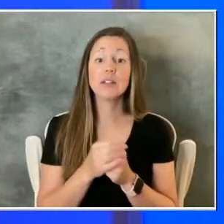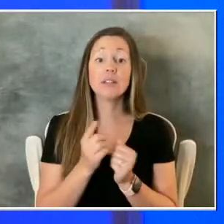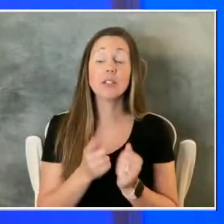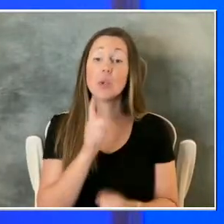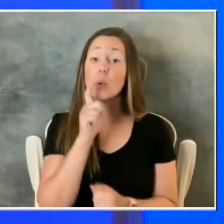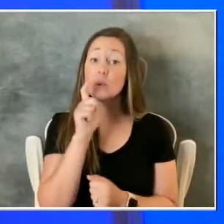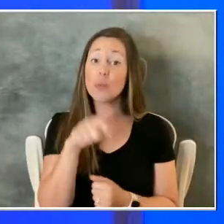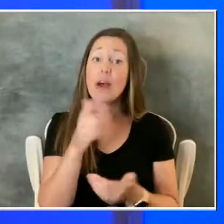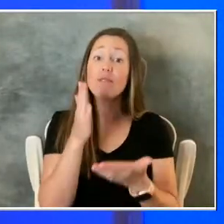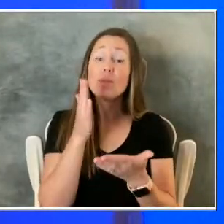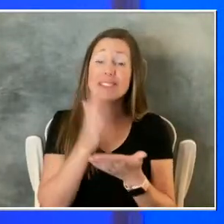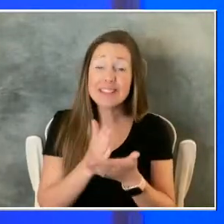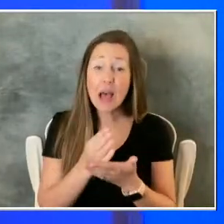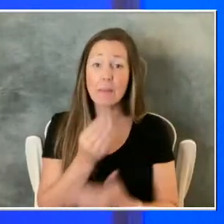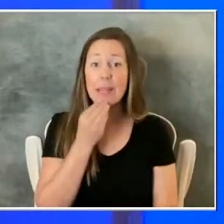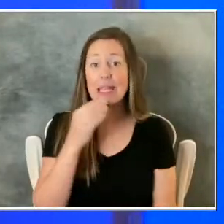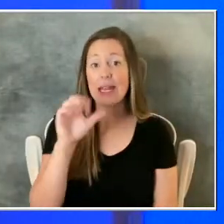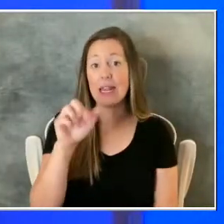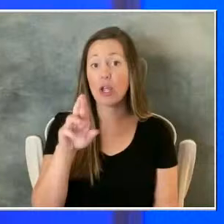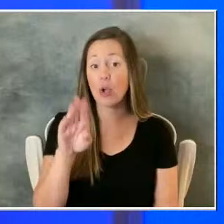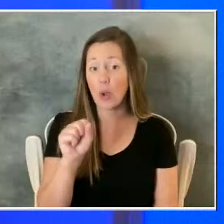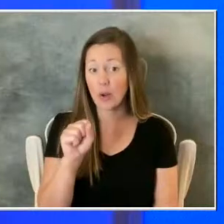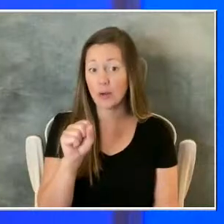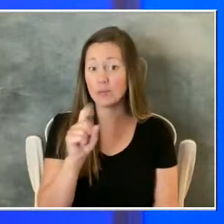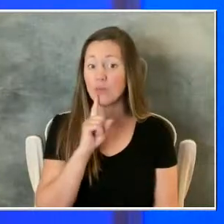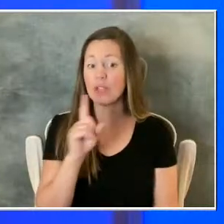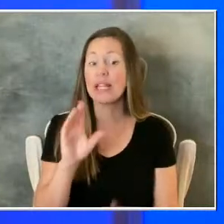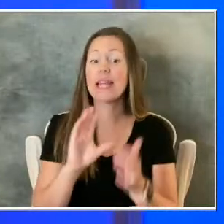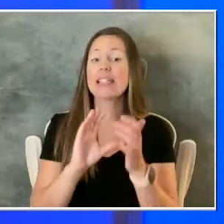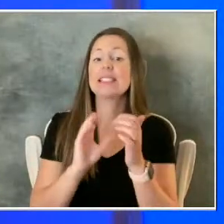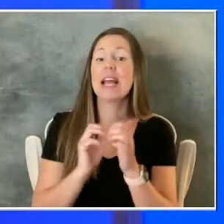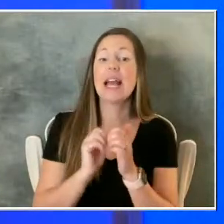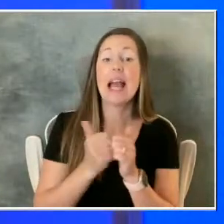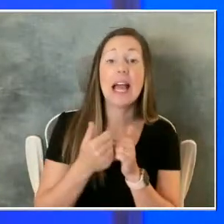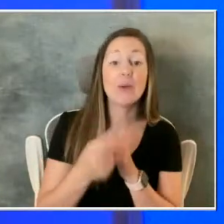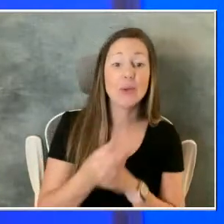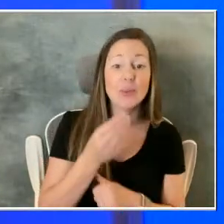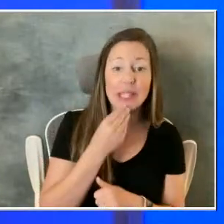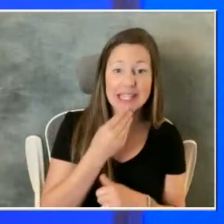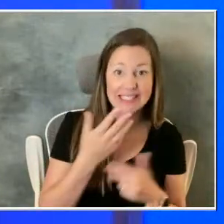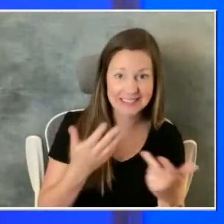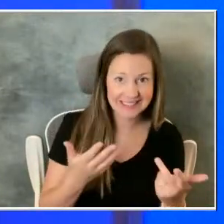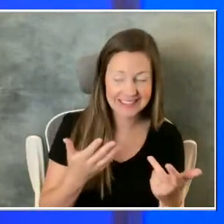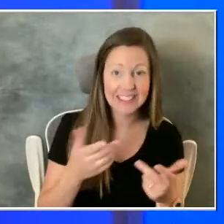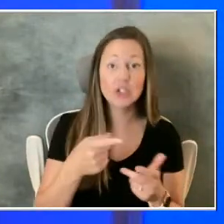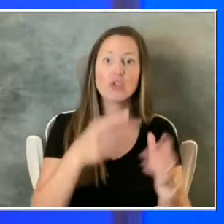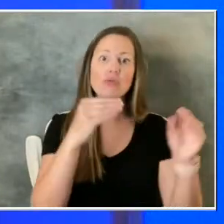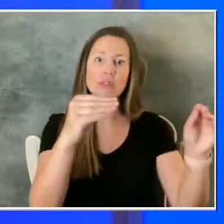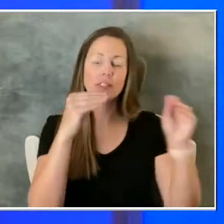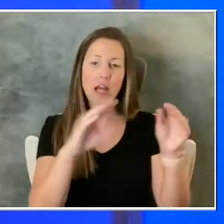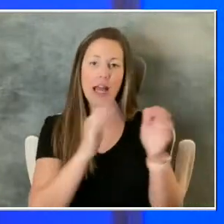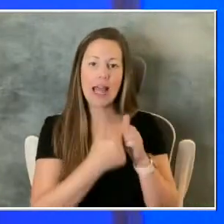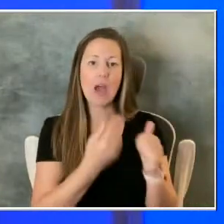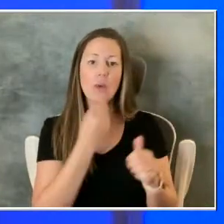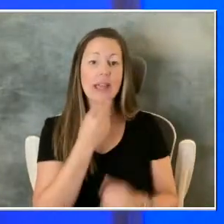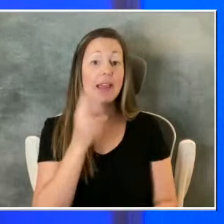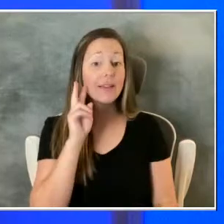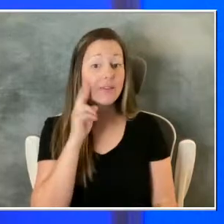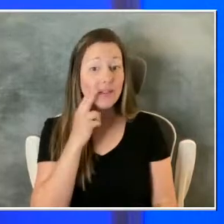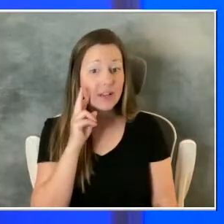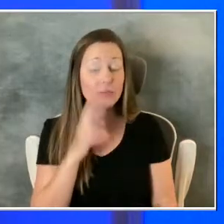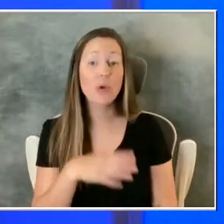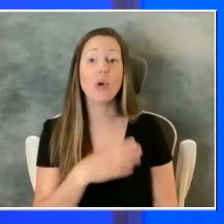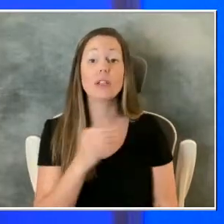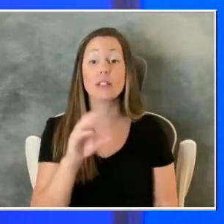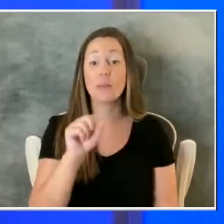eating carbs. It's how you eat. So she taught me how to eat my vegetables and my salads first,